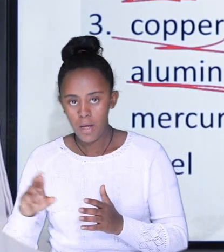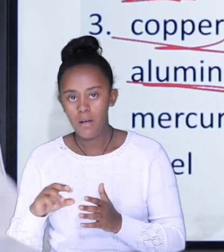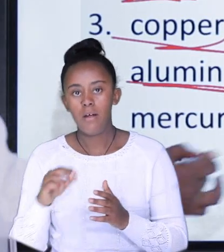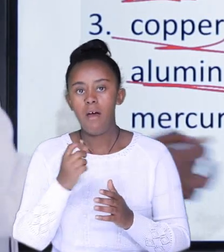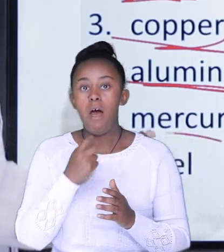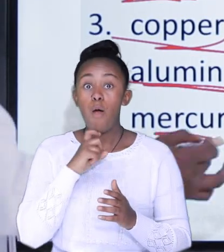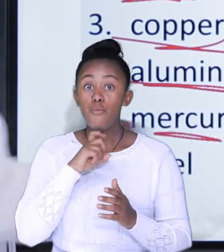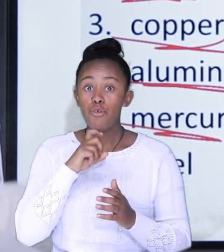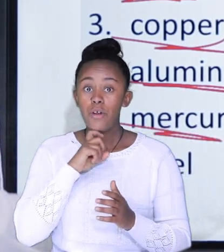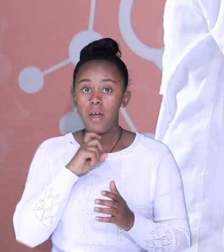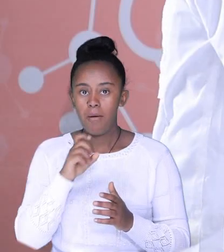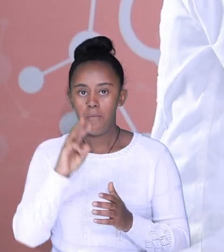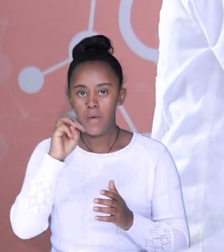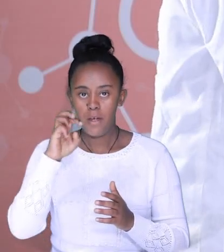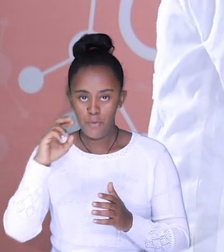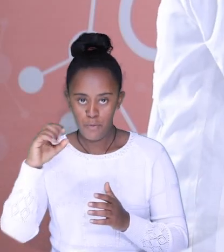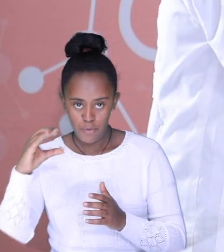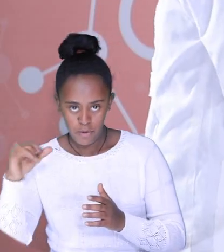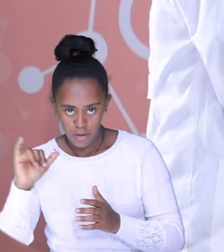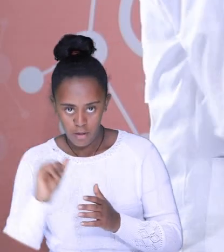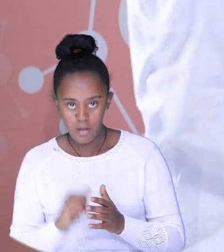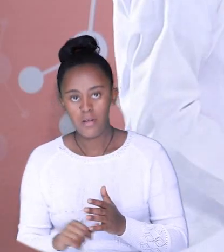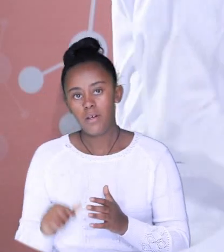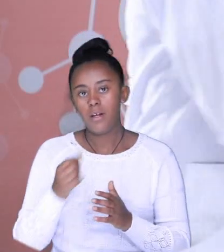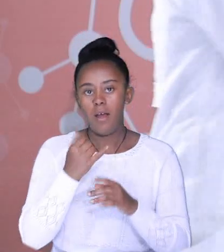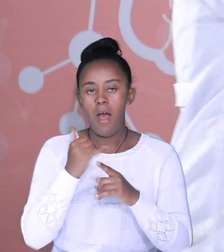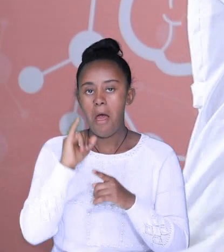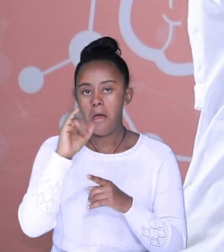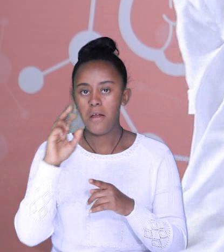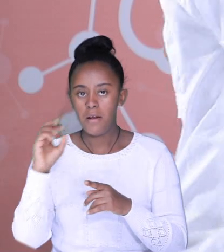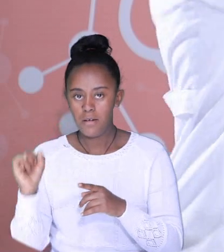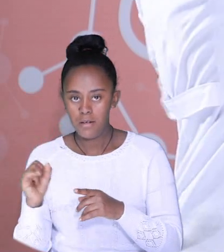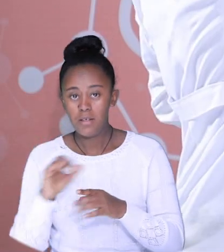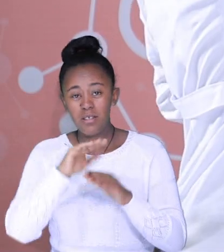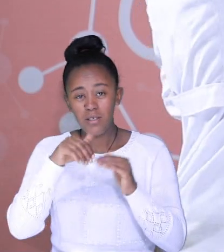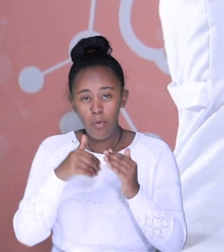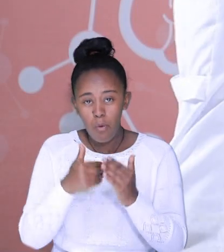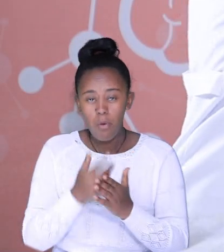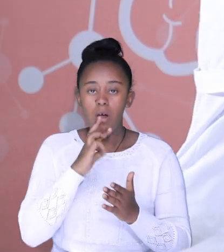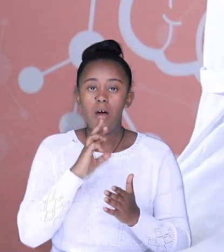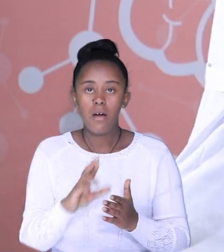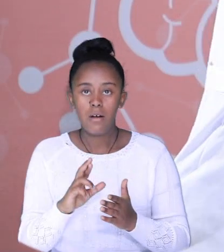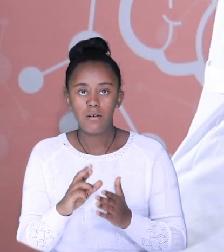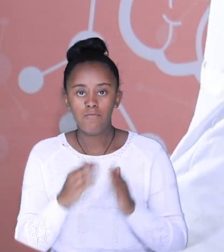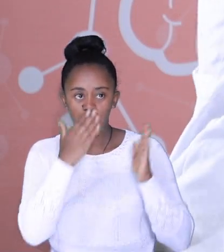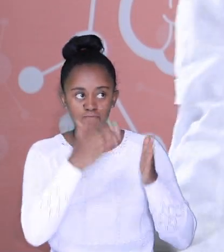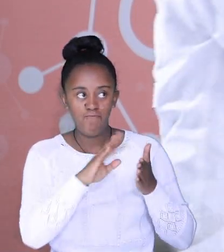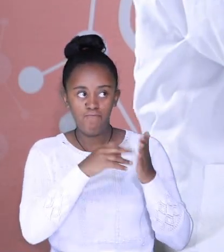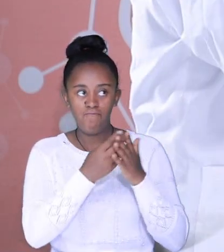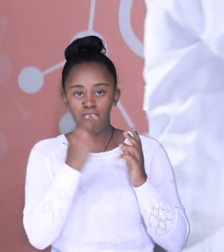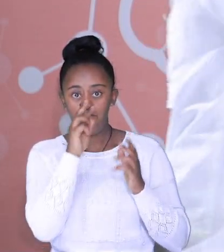aluminum, mercury, steel, iron. These all are